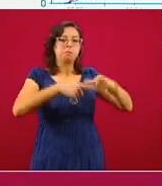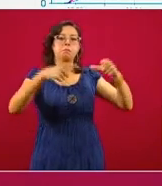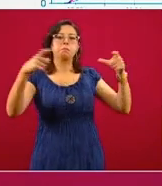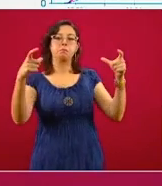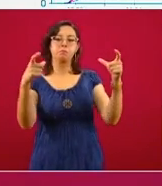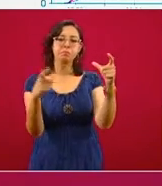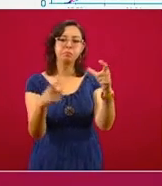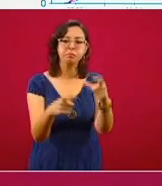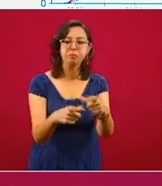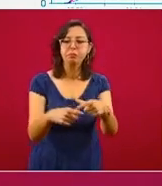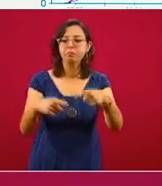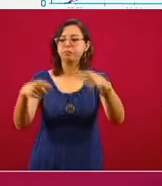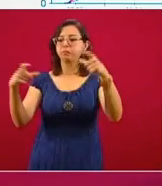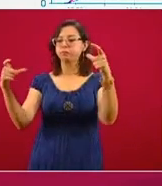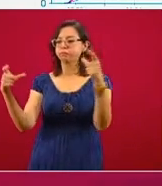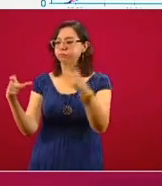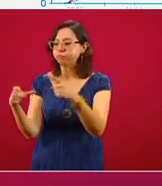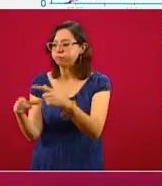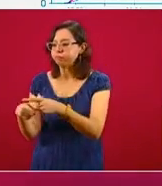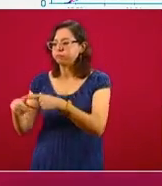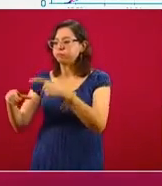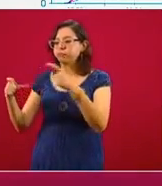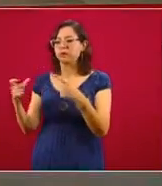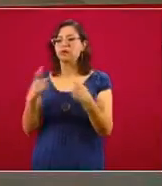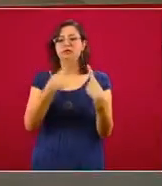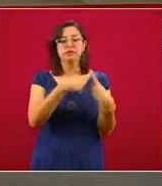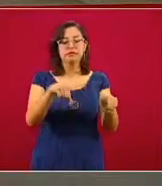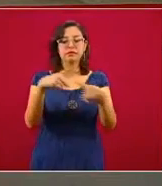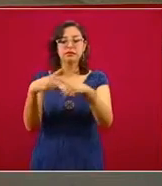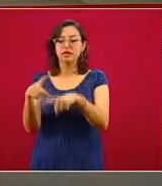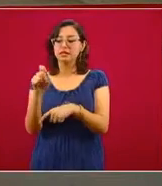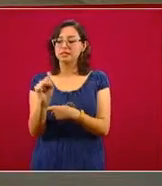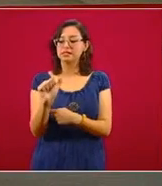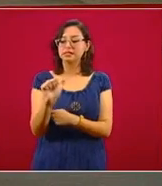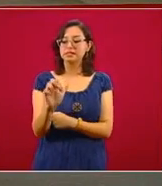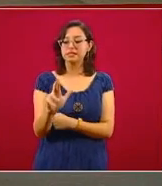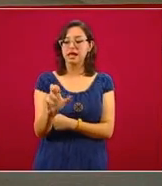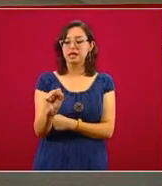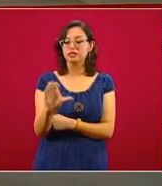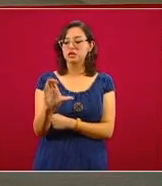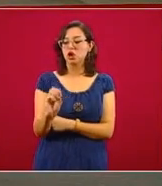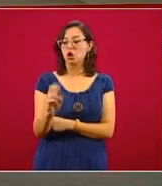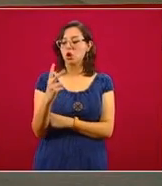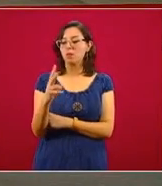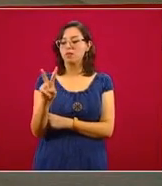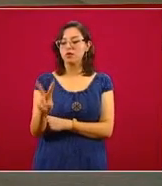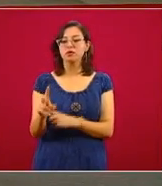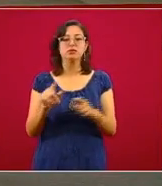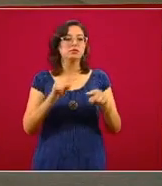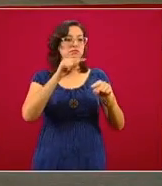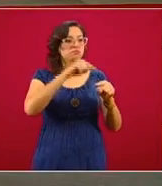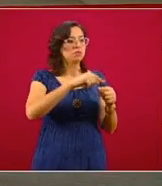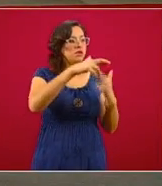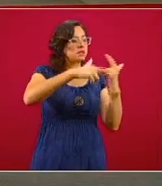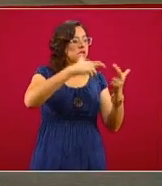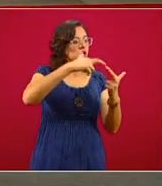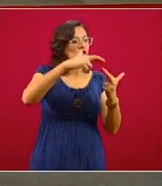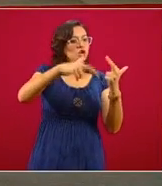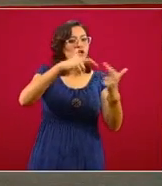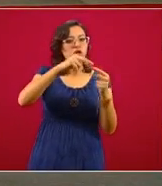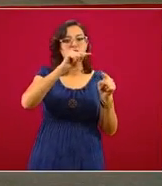same intensity in the propagation of COVID or of the virus, the new coronavirus